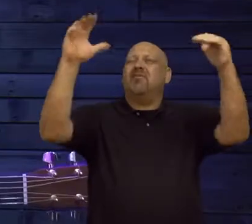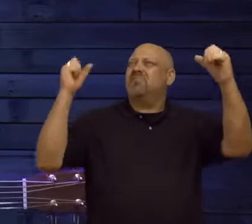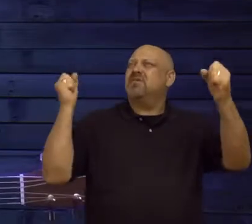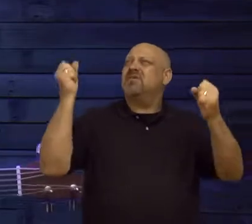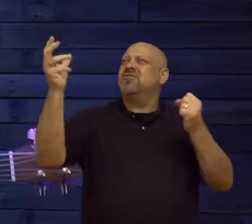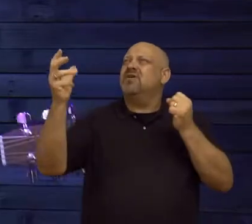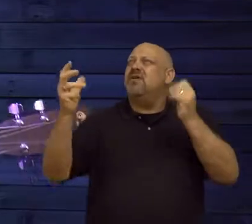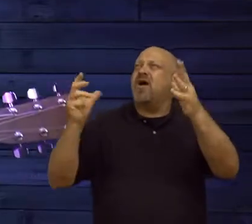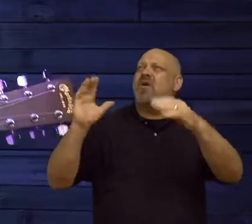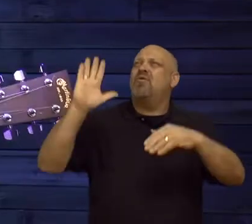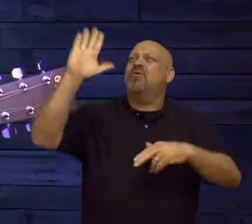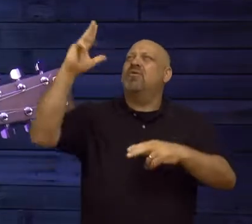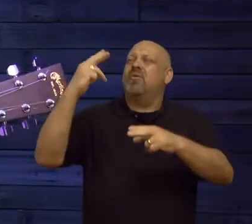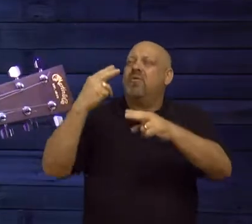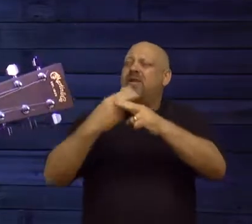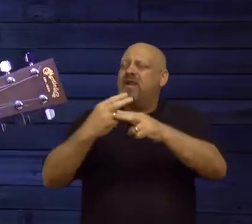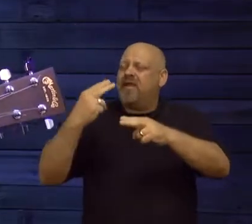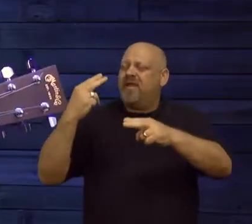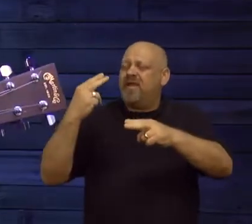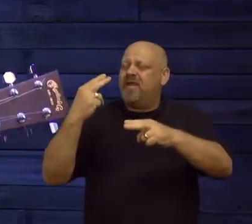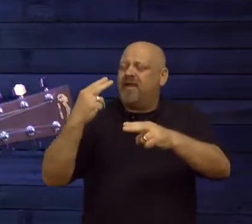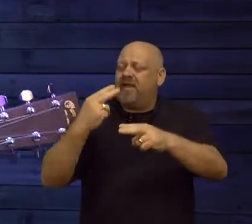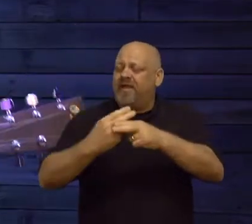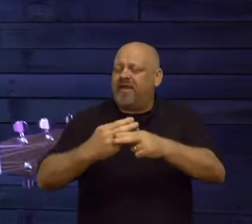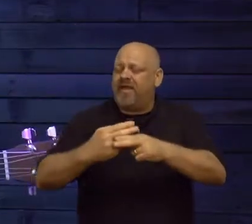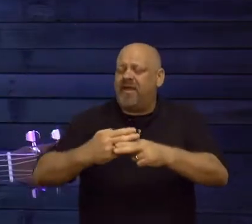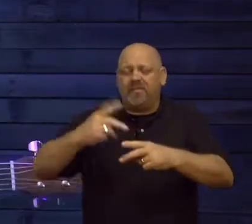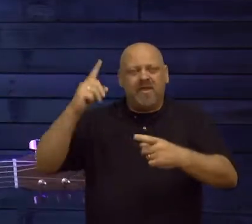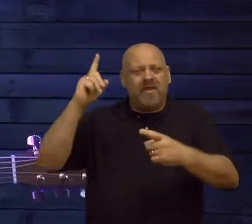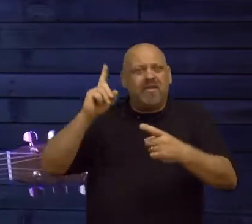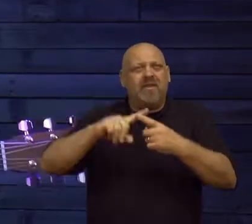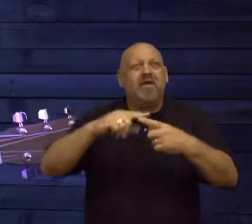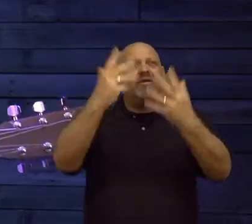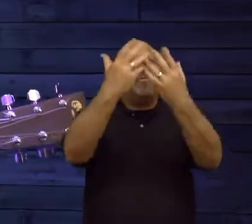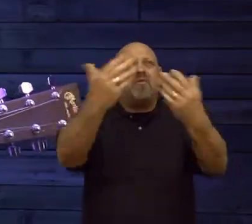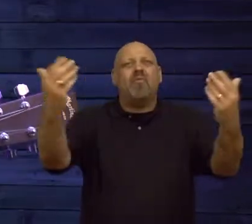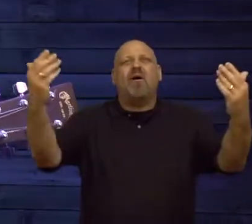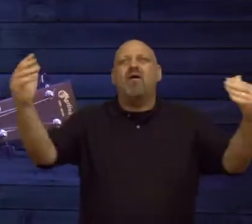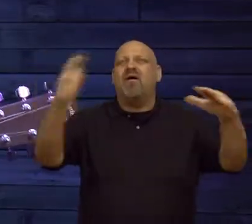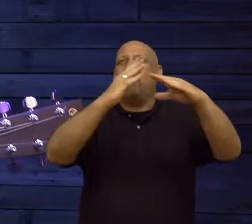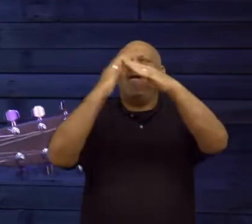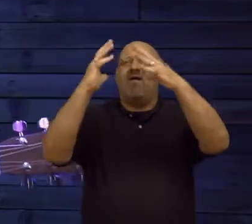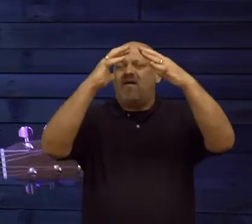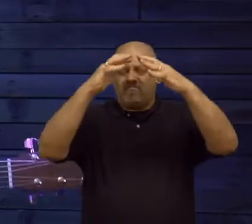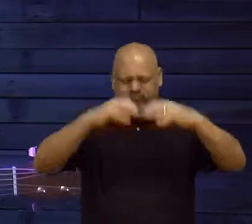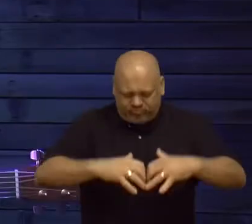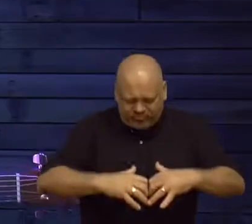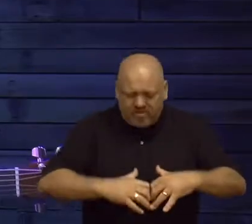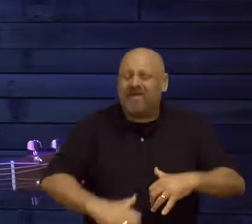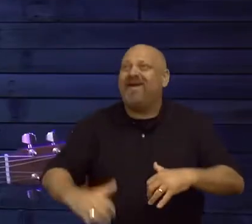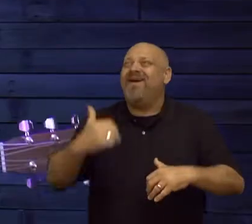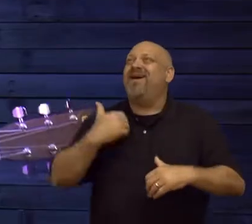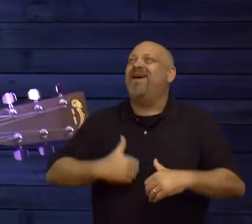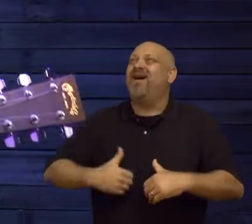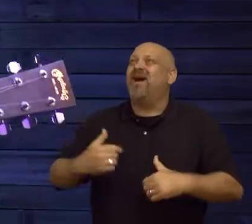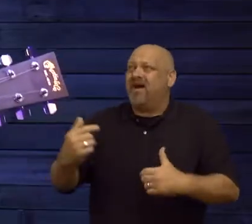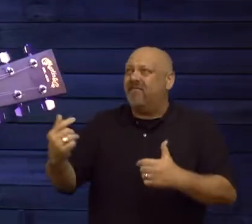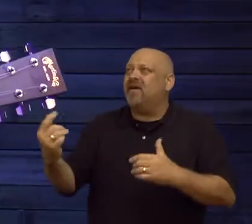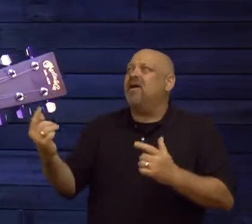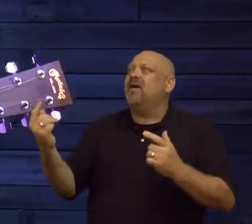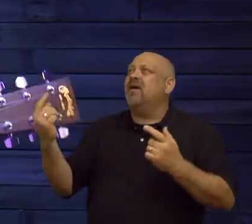gonna shout your name till the walls come falling down. I've come